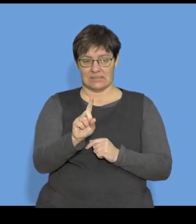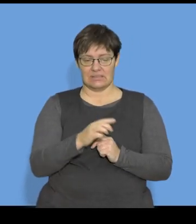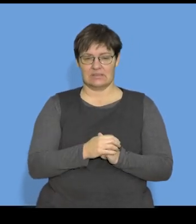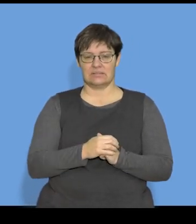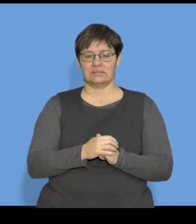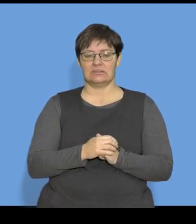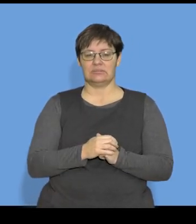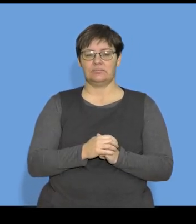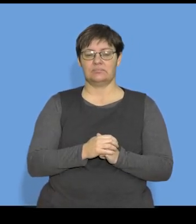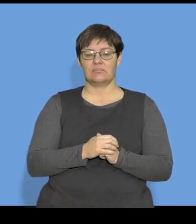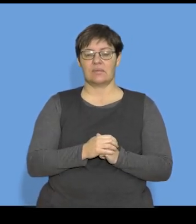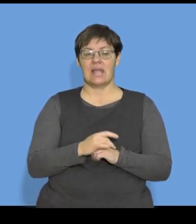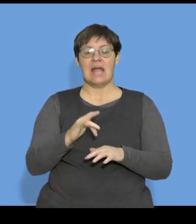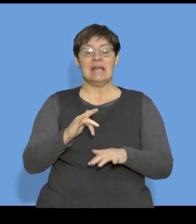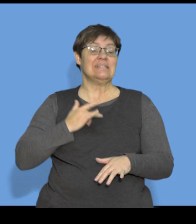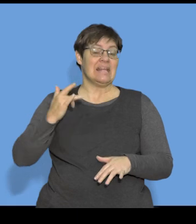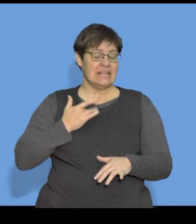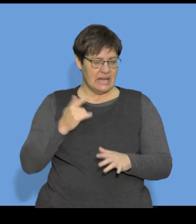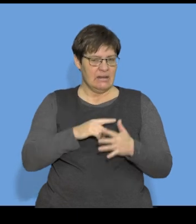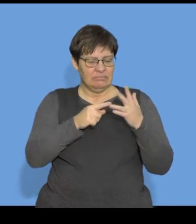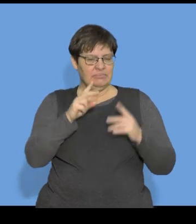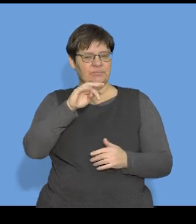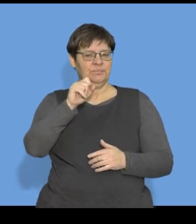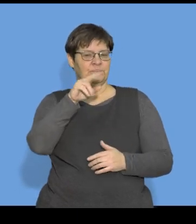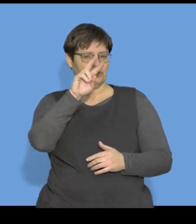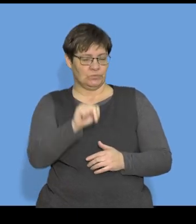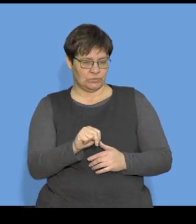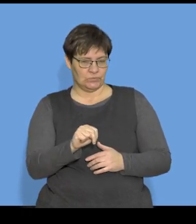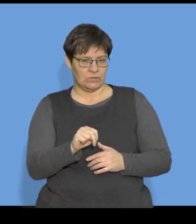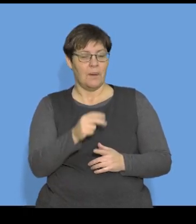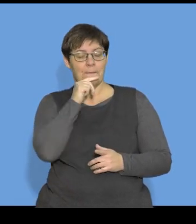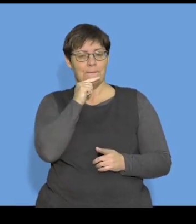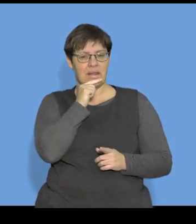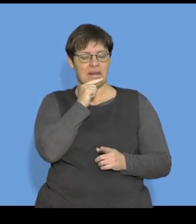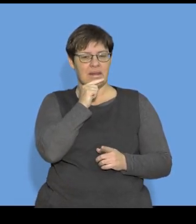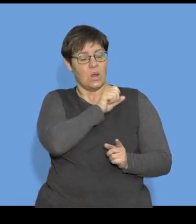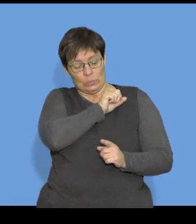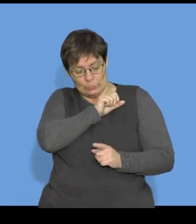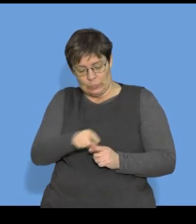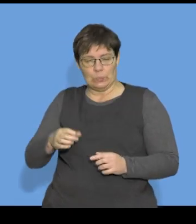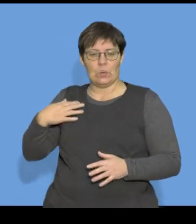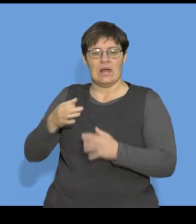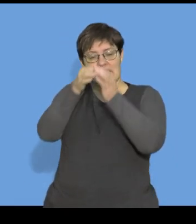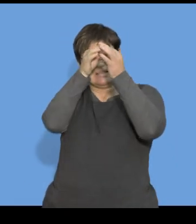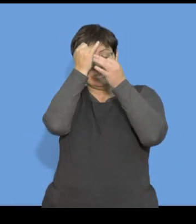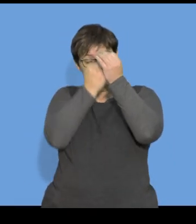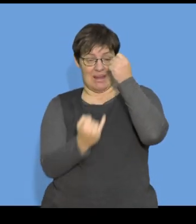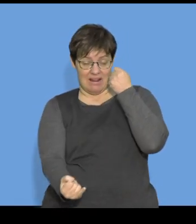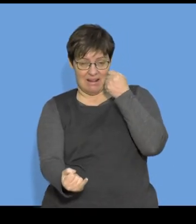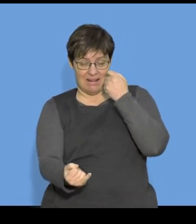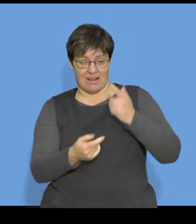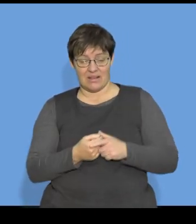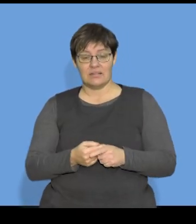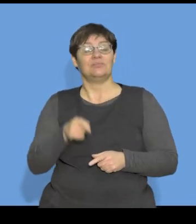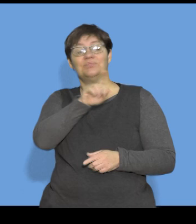your sensory neuron. And then the direction we set is to the spinal cord. Then it will move.